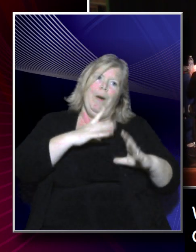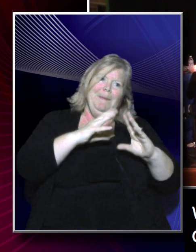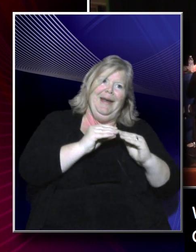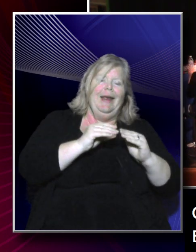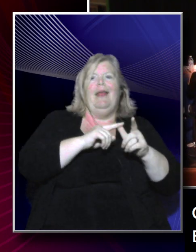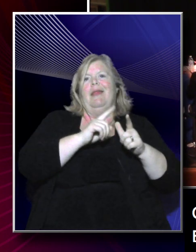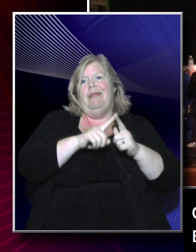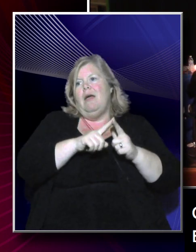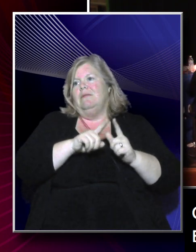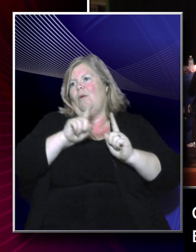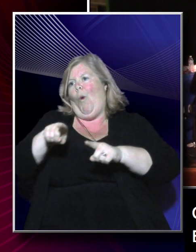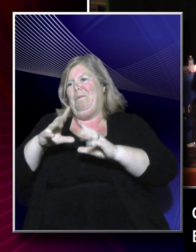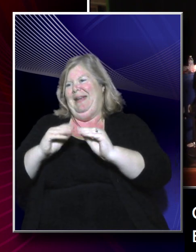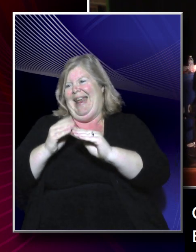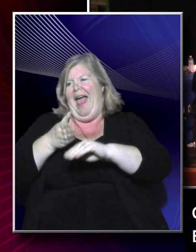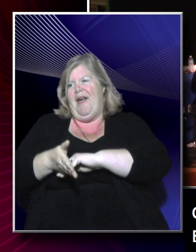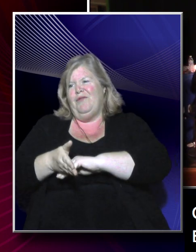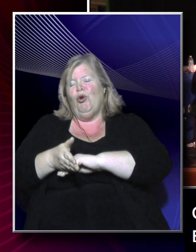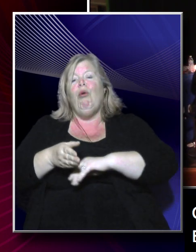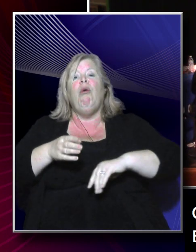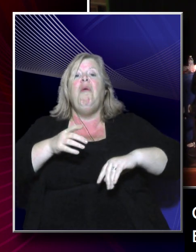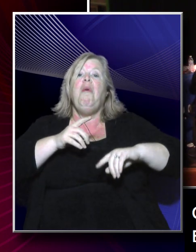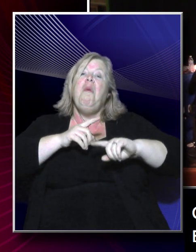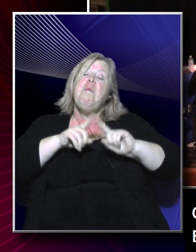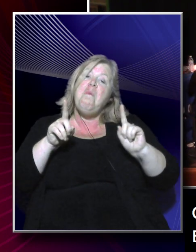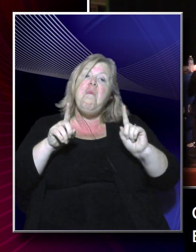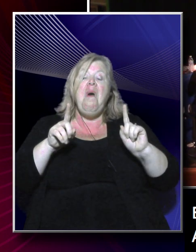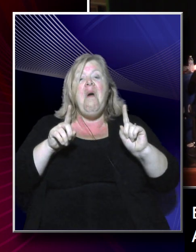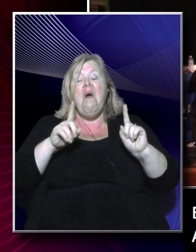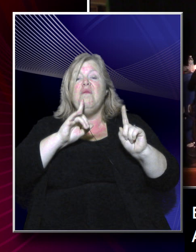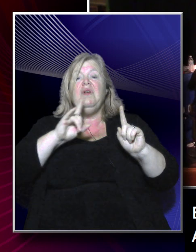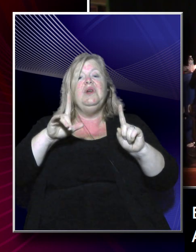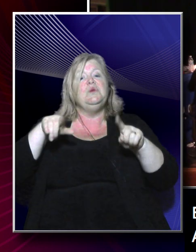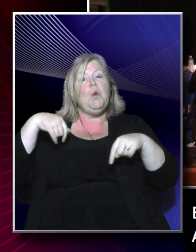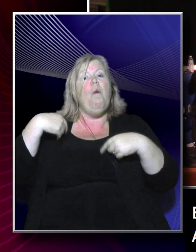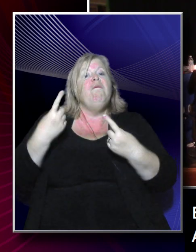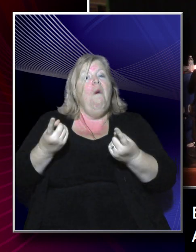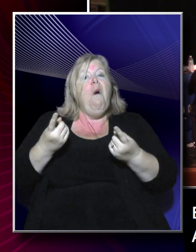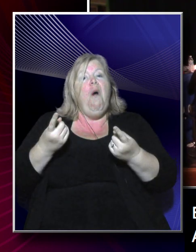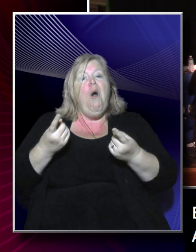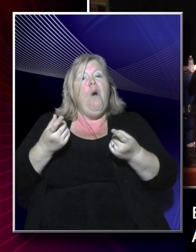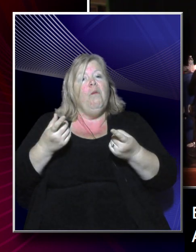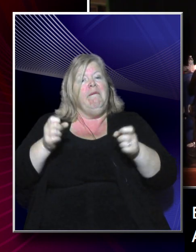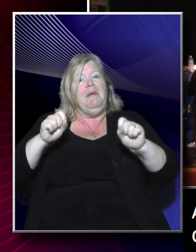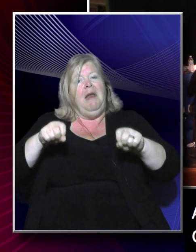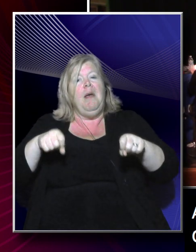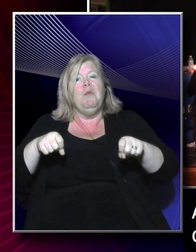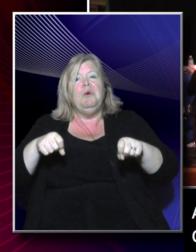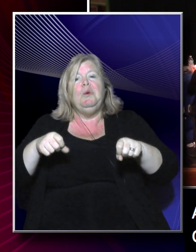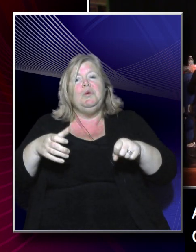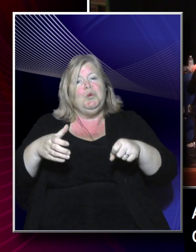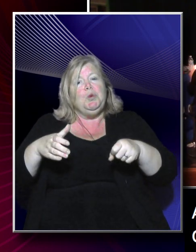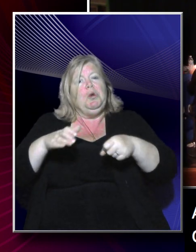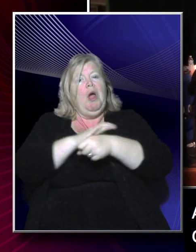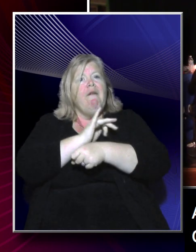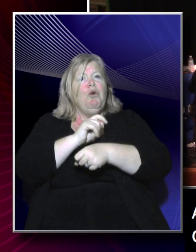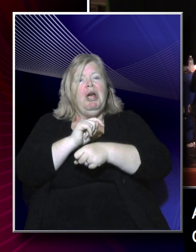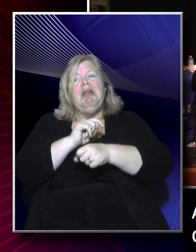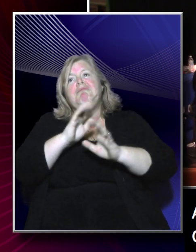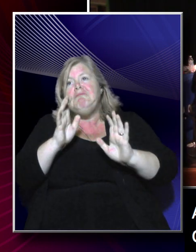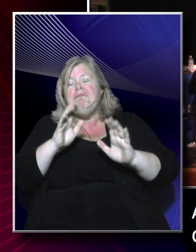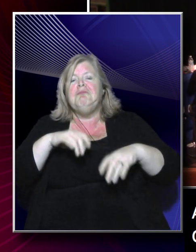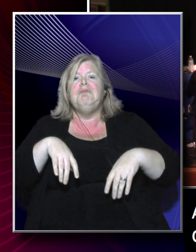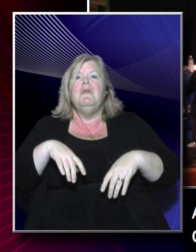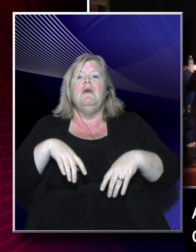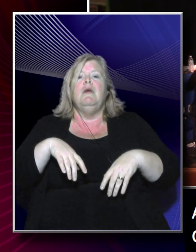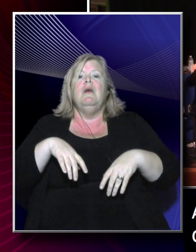study group. But by and large, we've been able to cover the things every other month-ish during the school year. And then